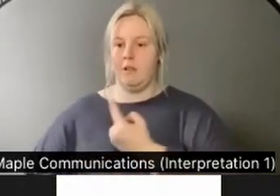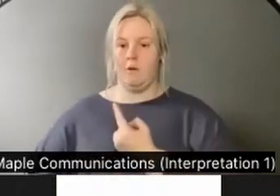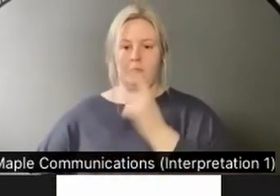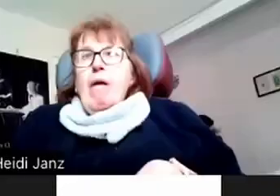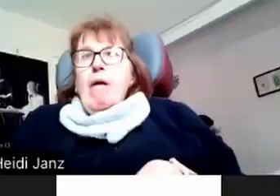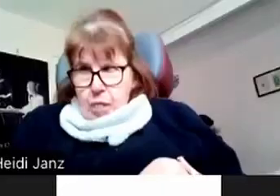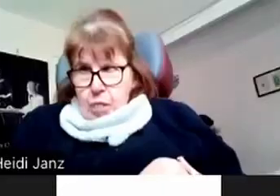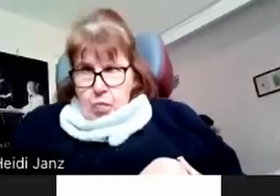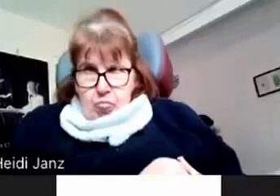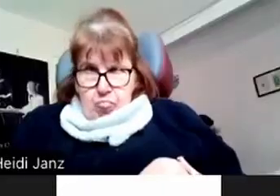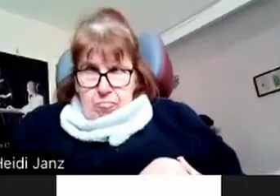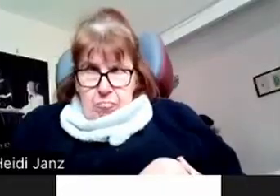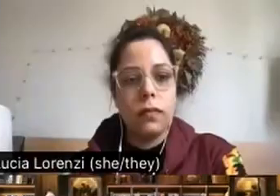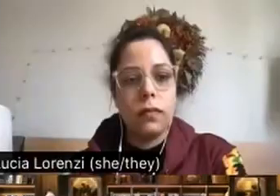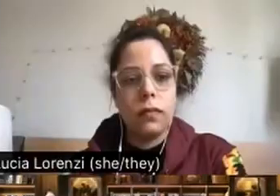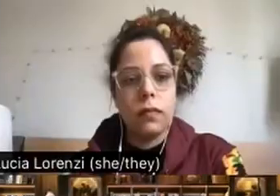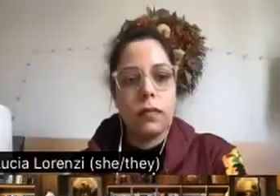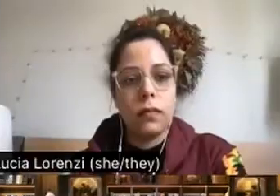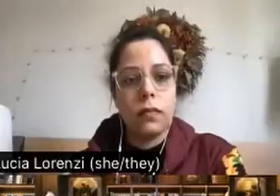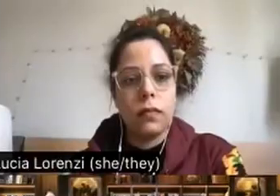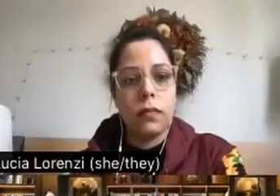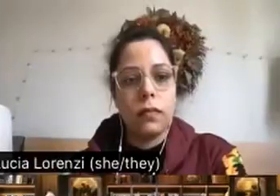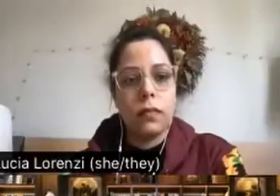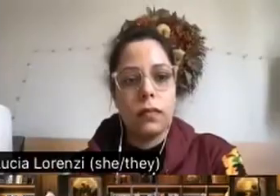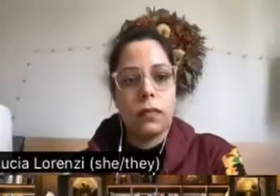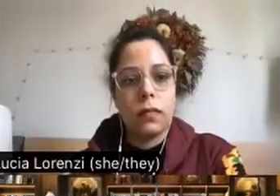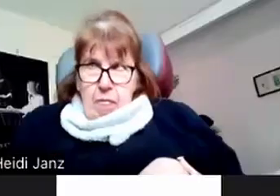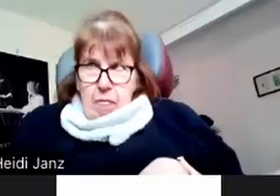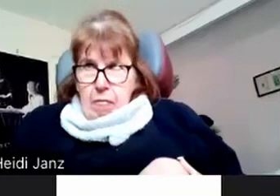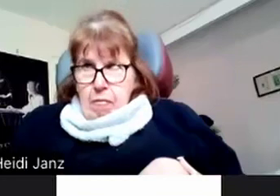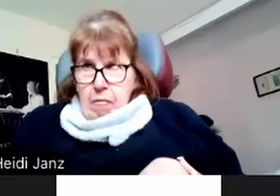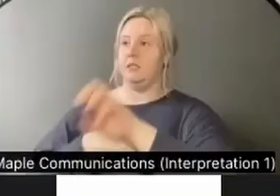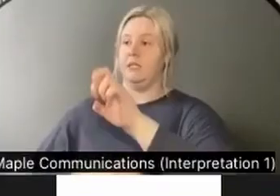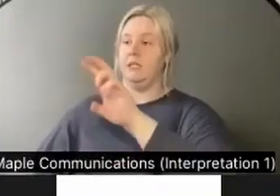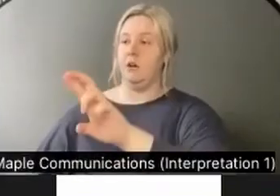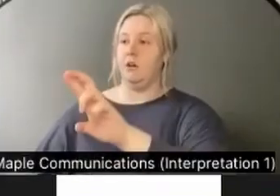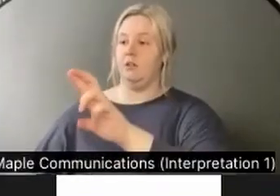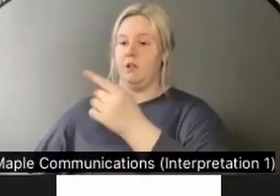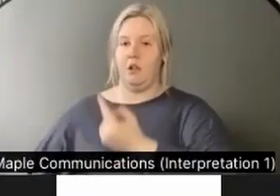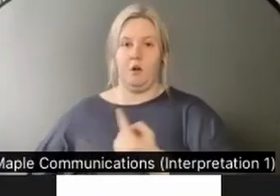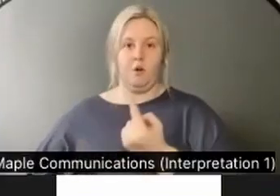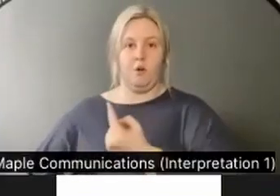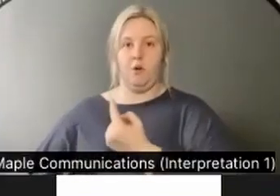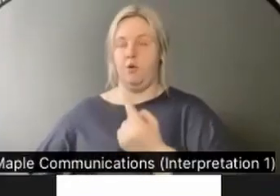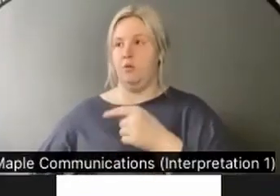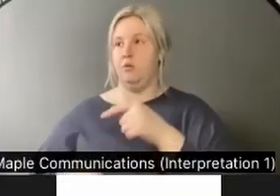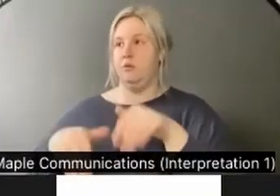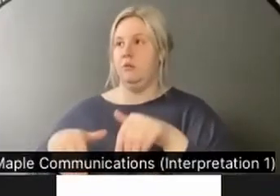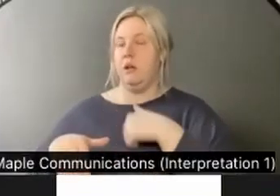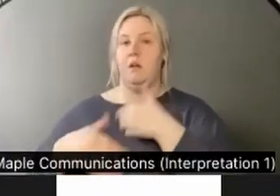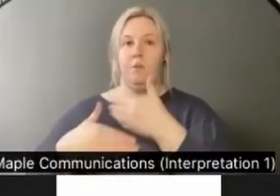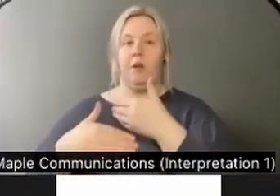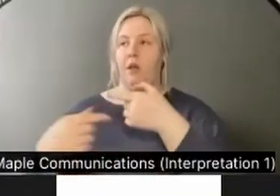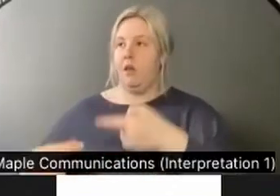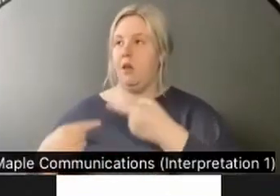in November of 2020, I entered ER entirely alone, in respiratory distress,